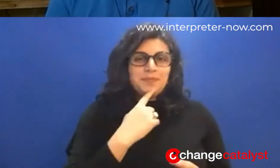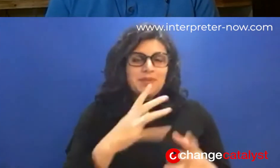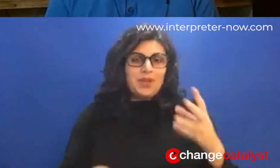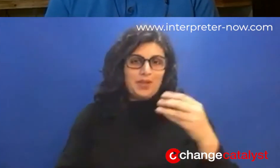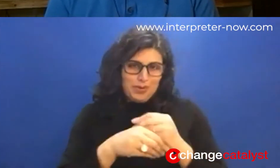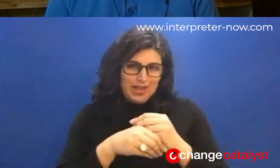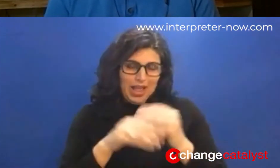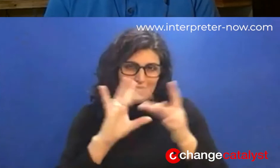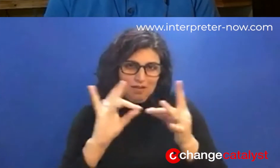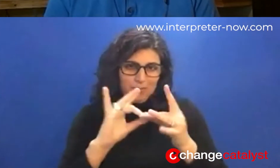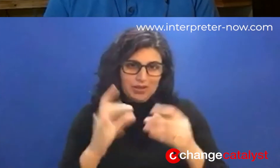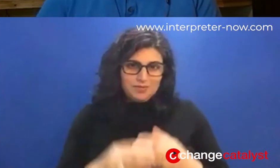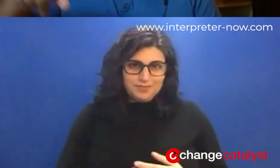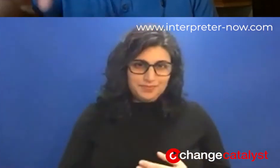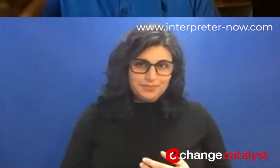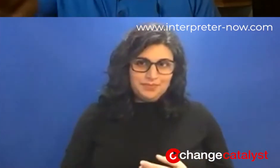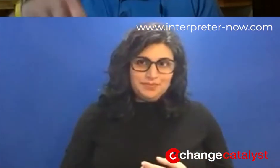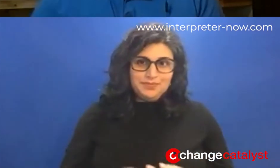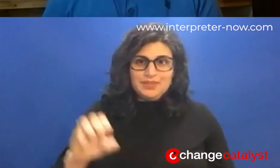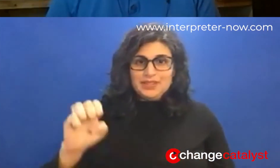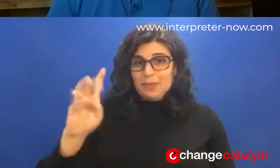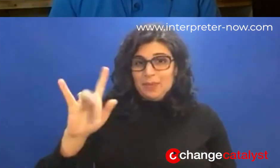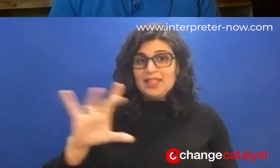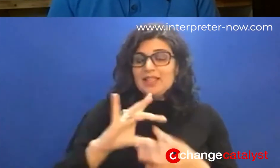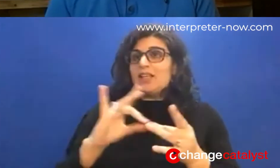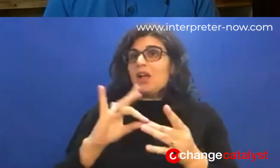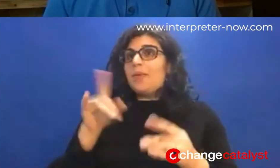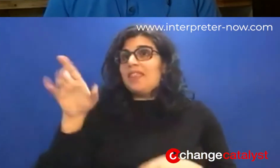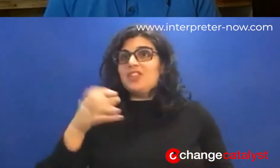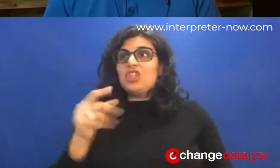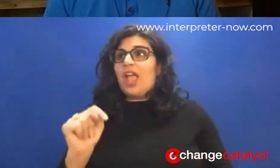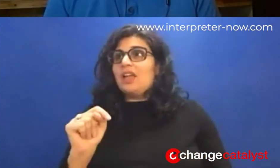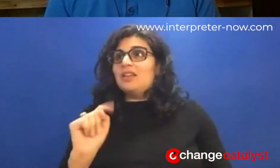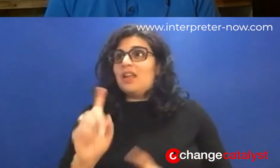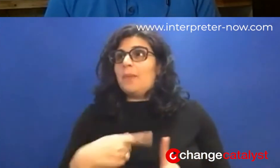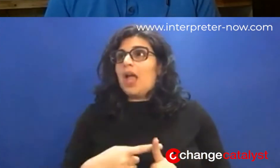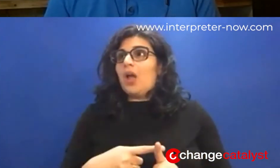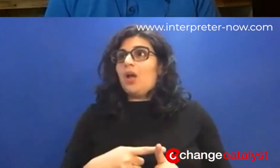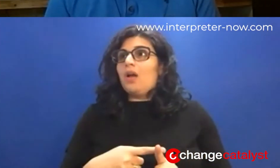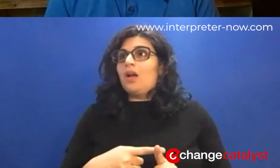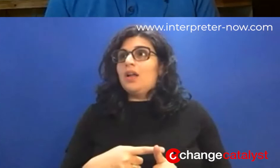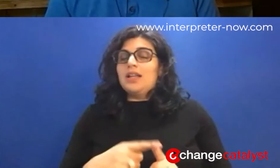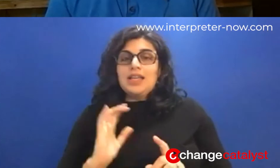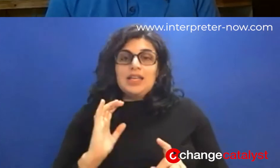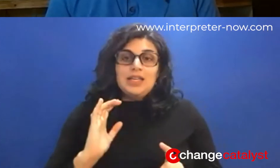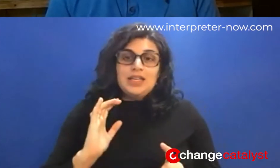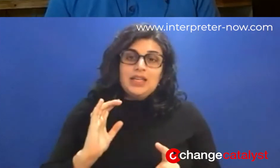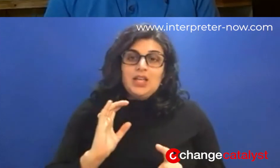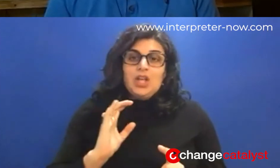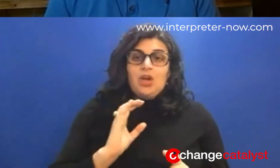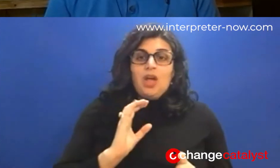a comment that Emily made in the chat about our company, our organization,